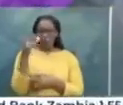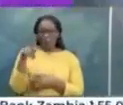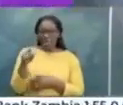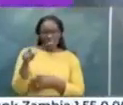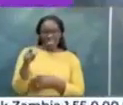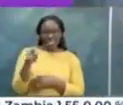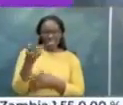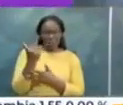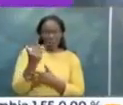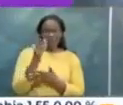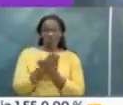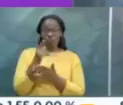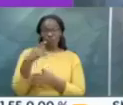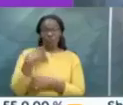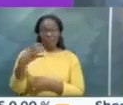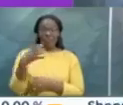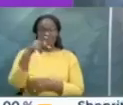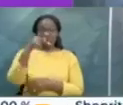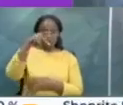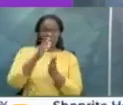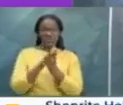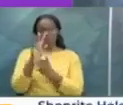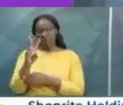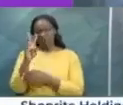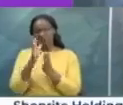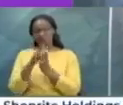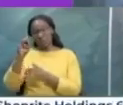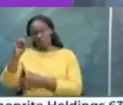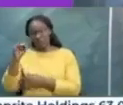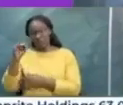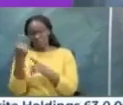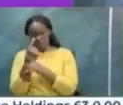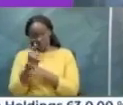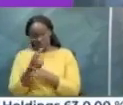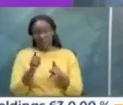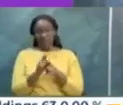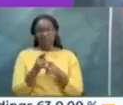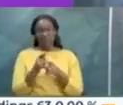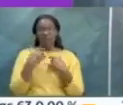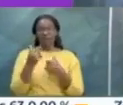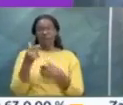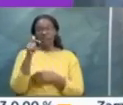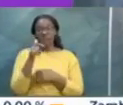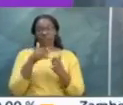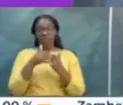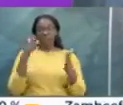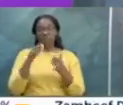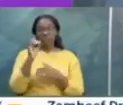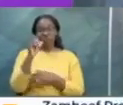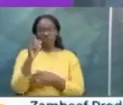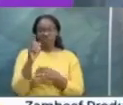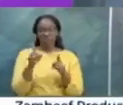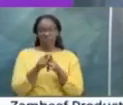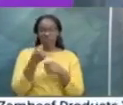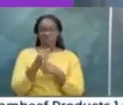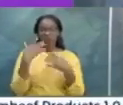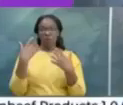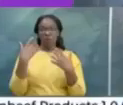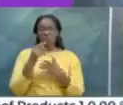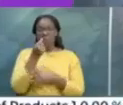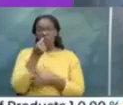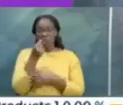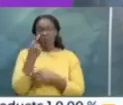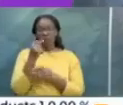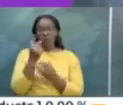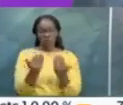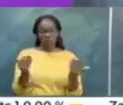Well, apart from meat rich in proteins, vitamins, and minerals, and dietary fiber and antioxidants, it makes a great snack for both the